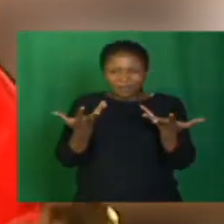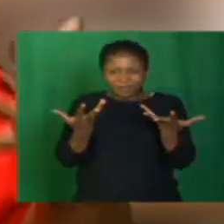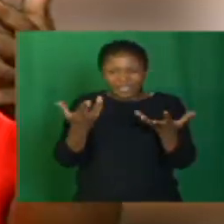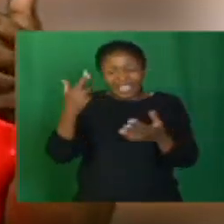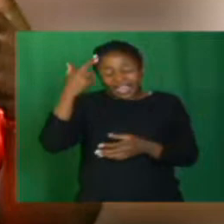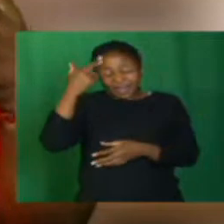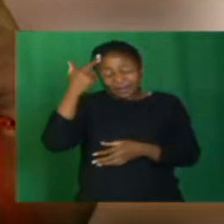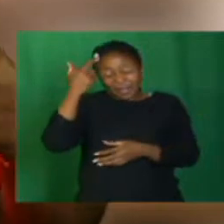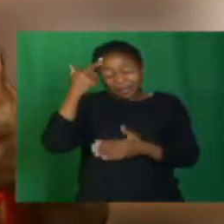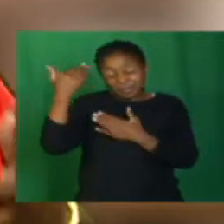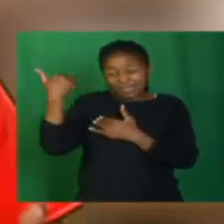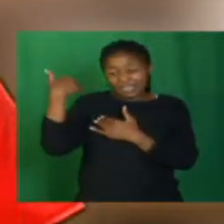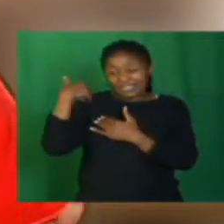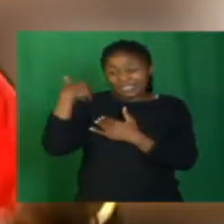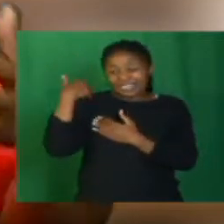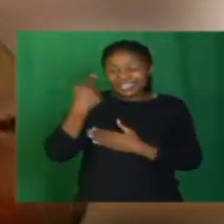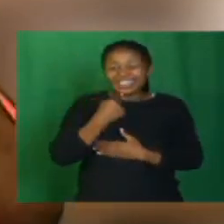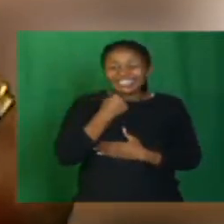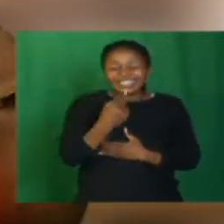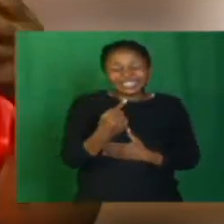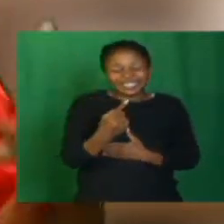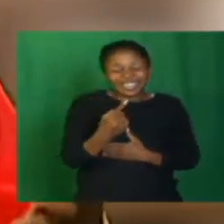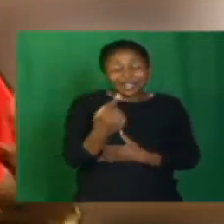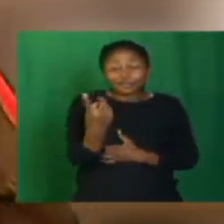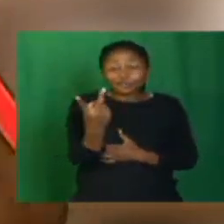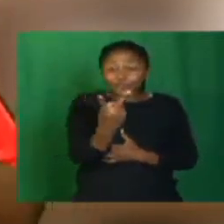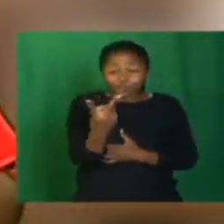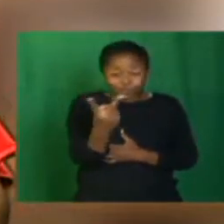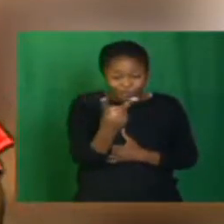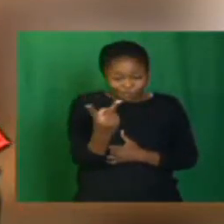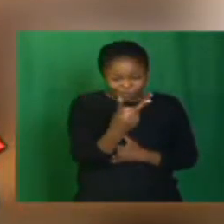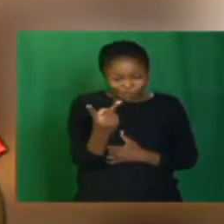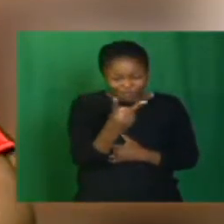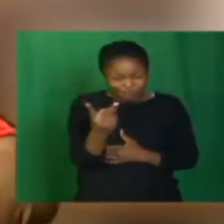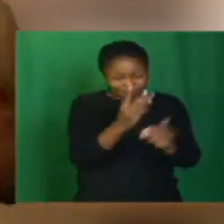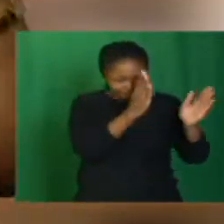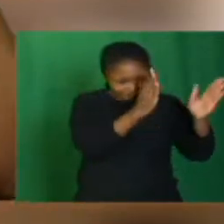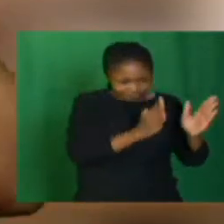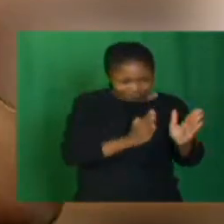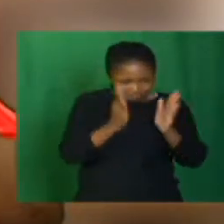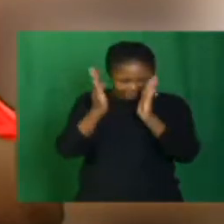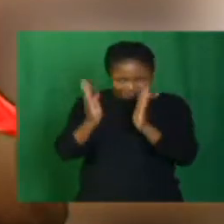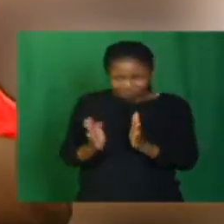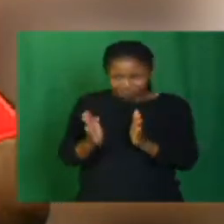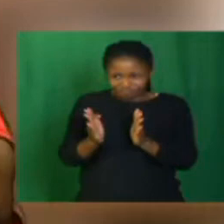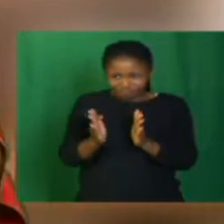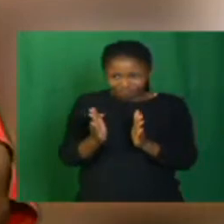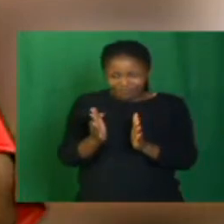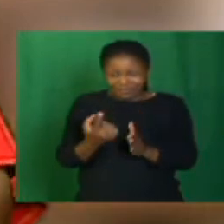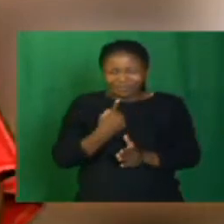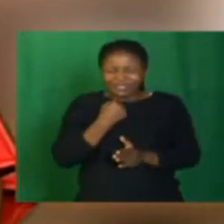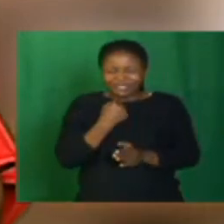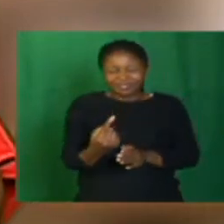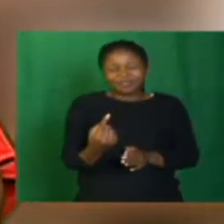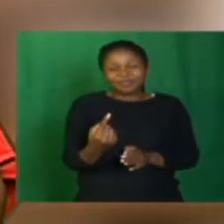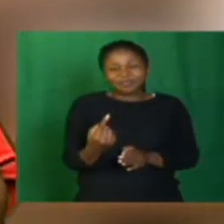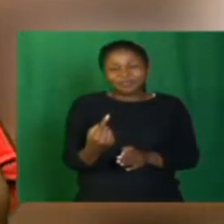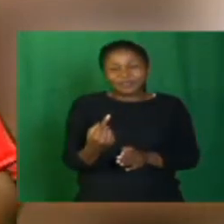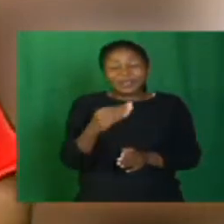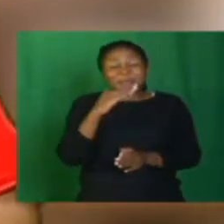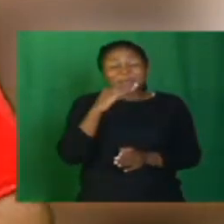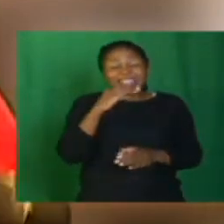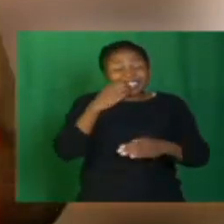are presenting both sides of the topic. So the structure is you have your